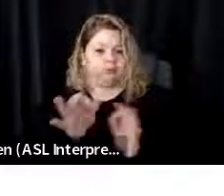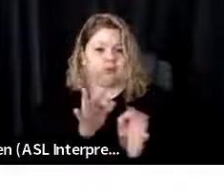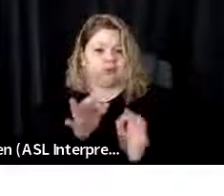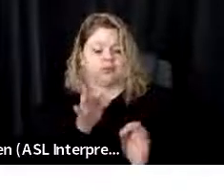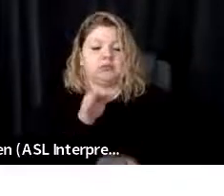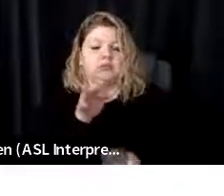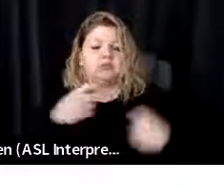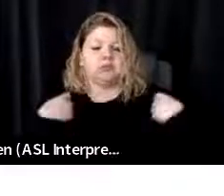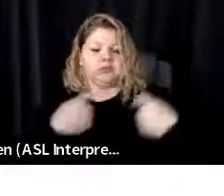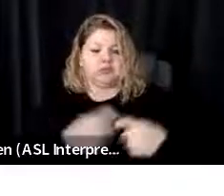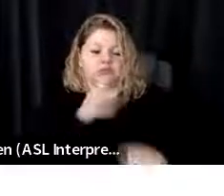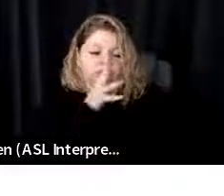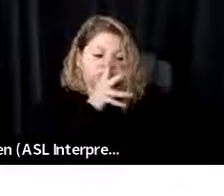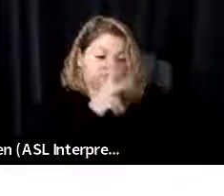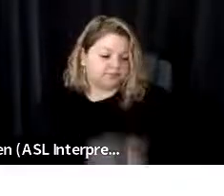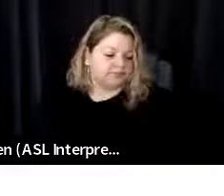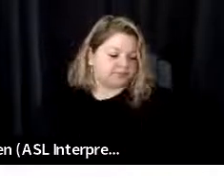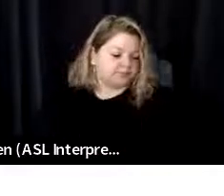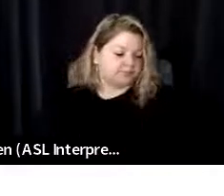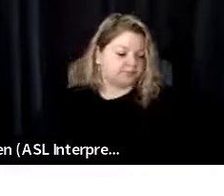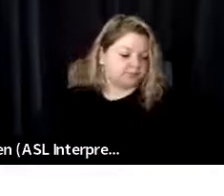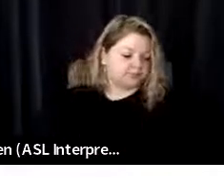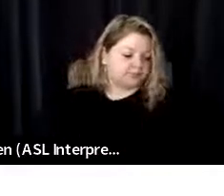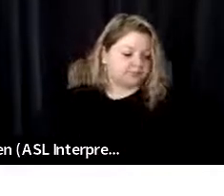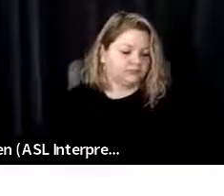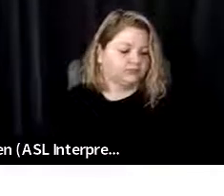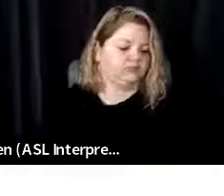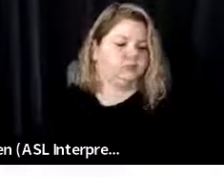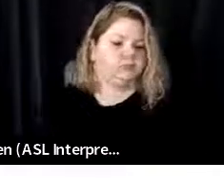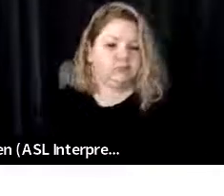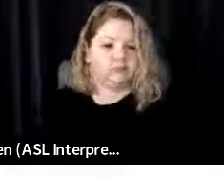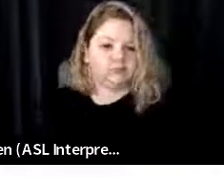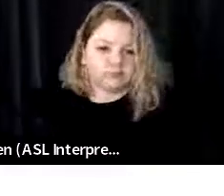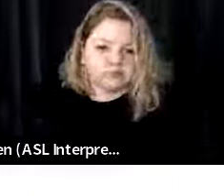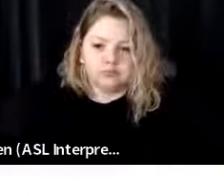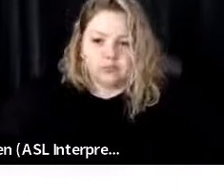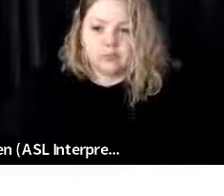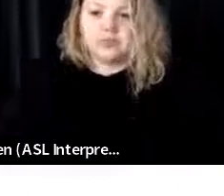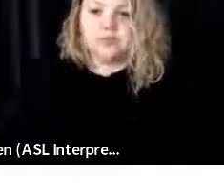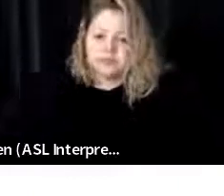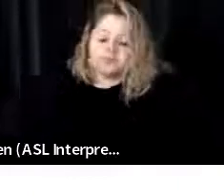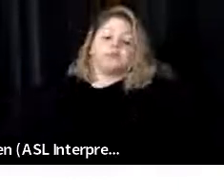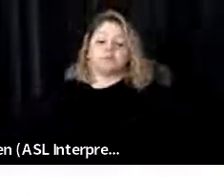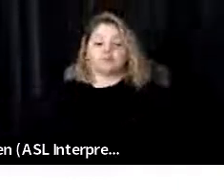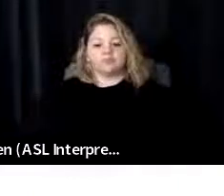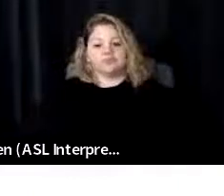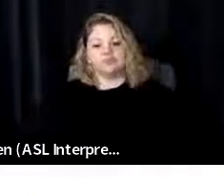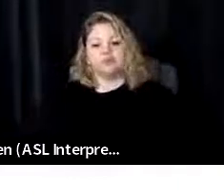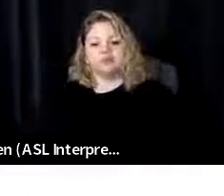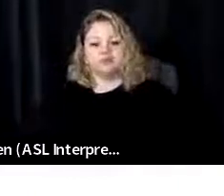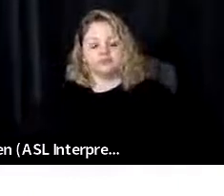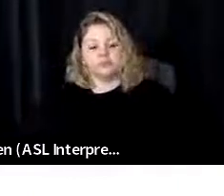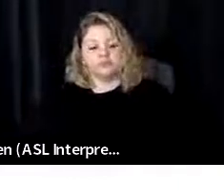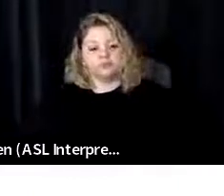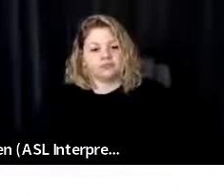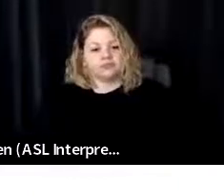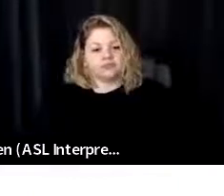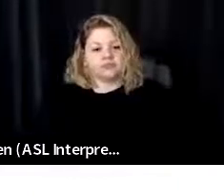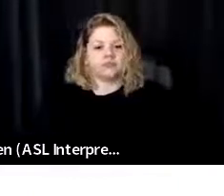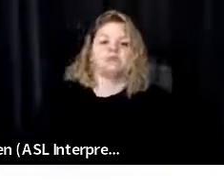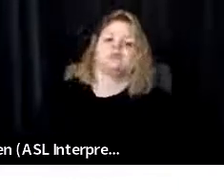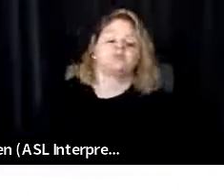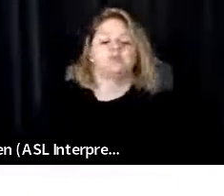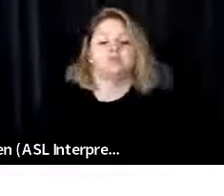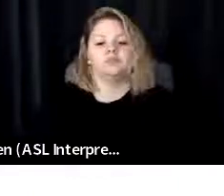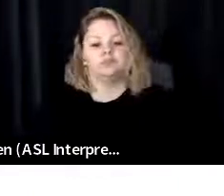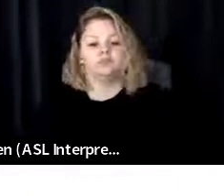días, mi nombre es Erika Pérez. Con mi colega Gabriela Herrera vamos a estar interpretando del inglés a español. Para que usted